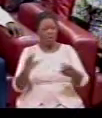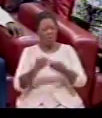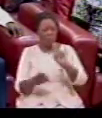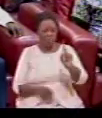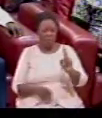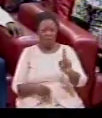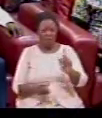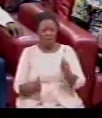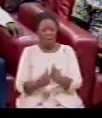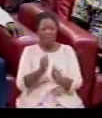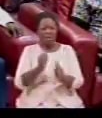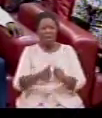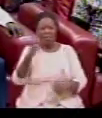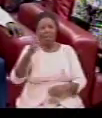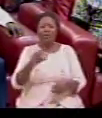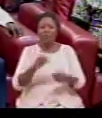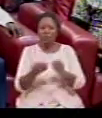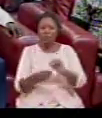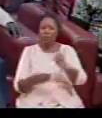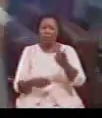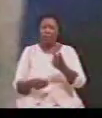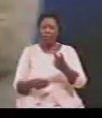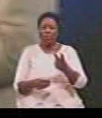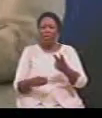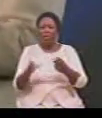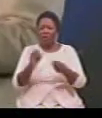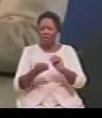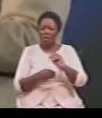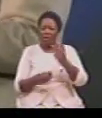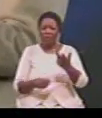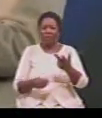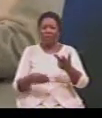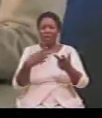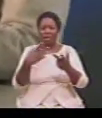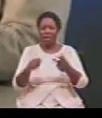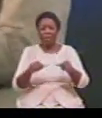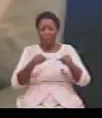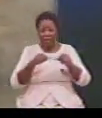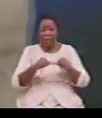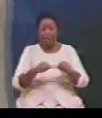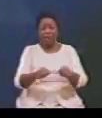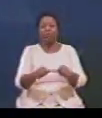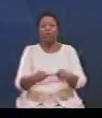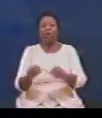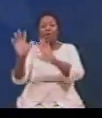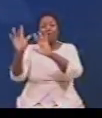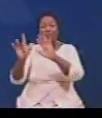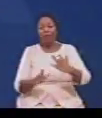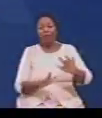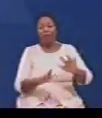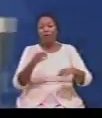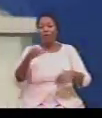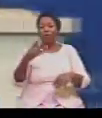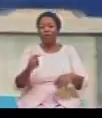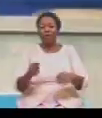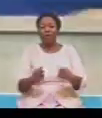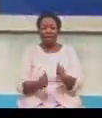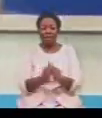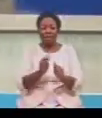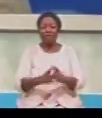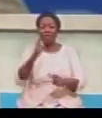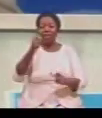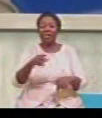one. Greater, number two. Number three, perpetual flow of the